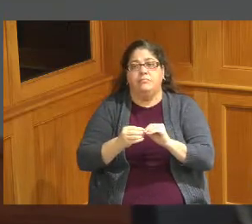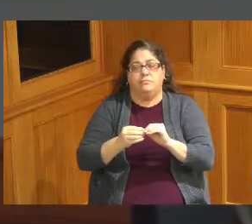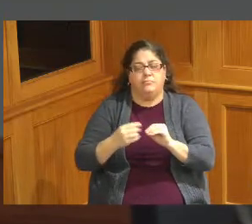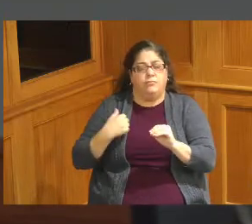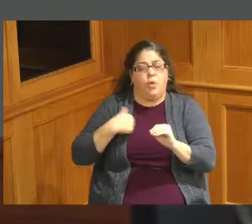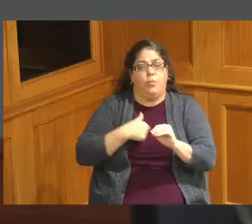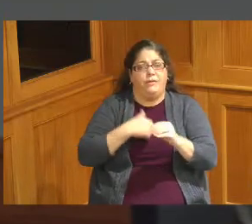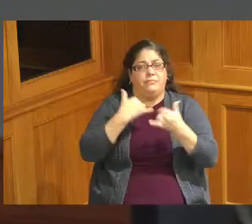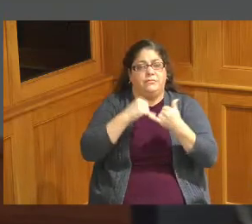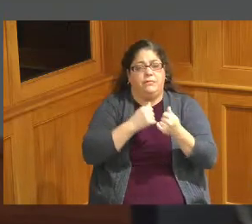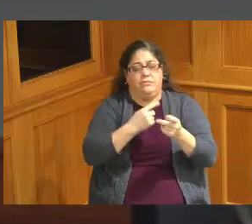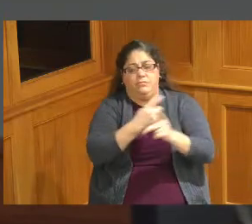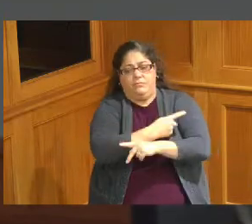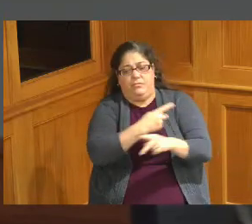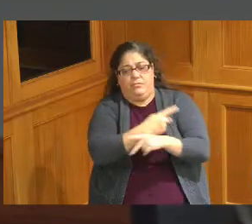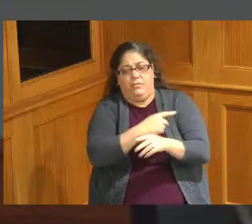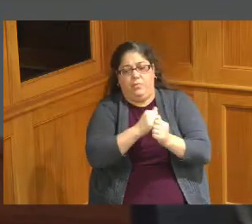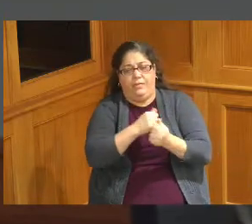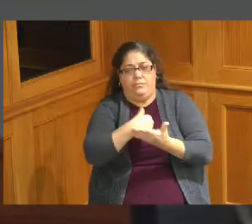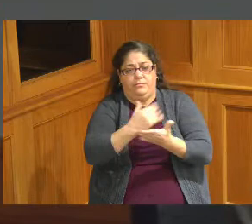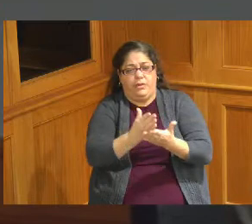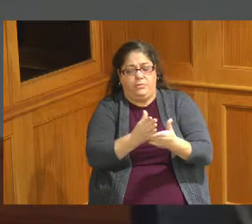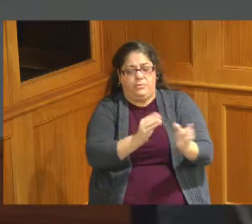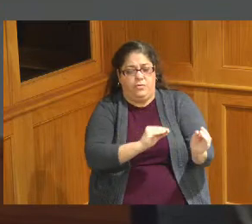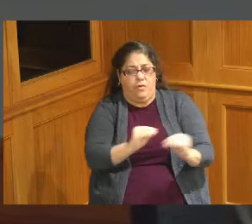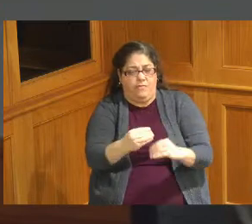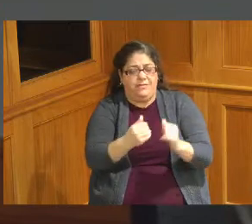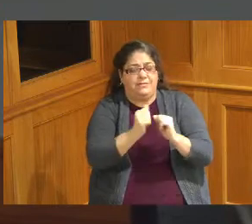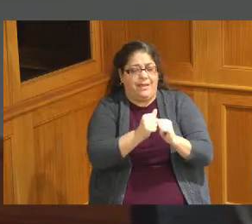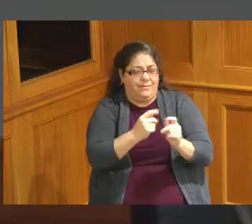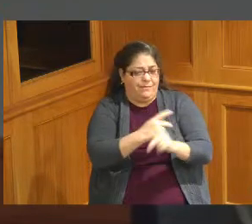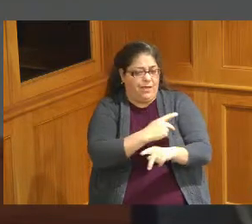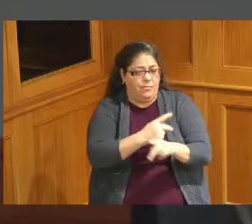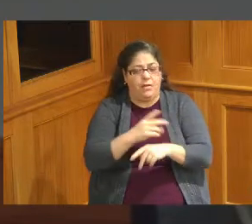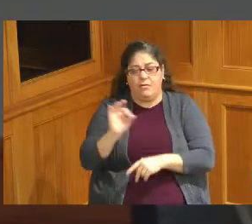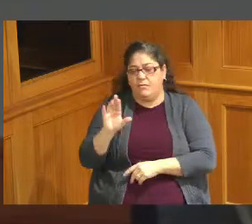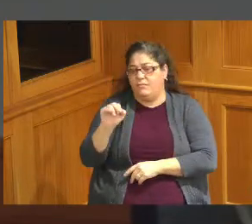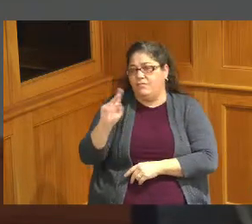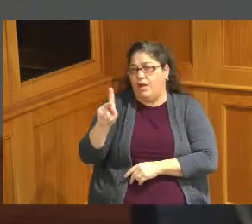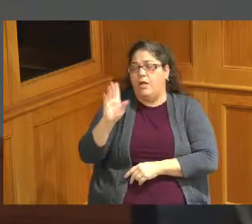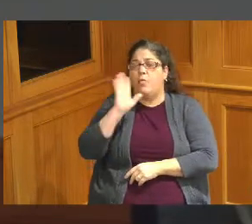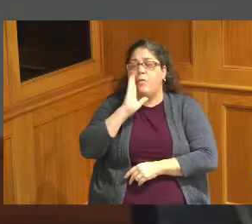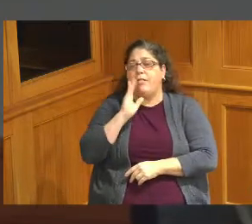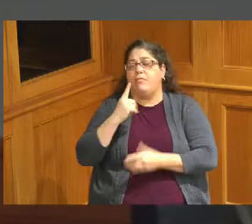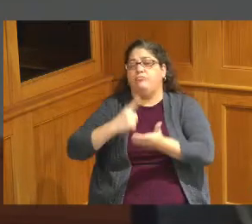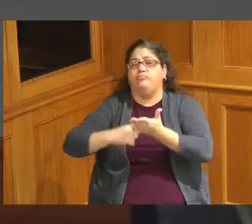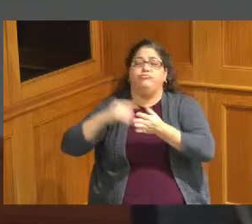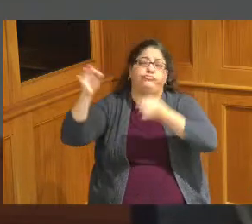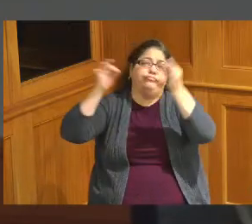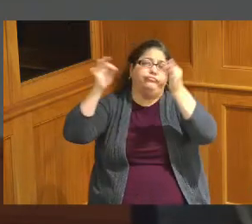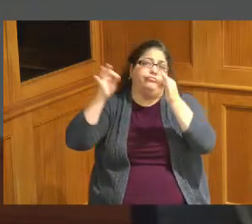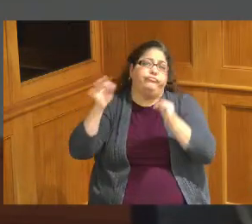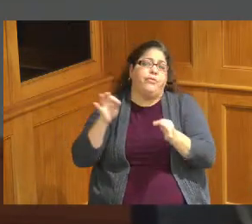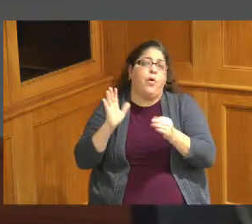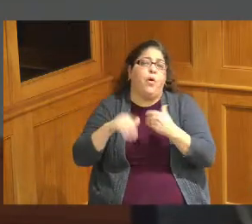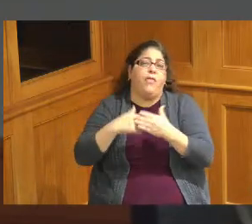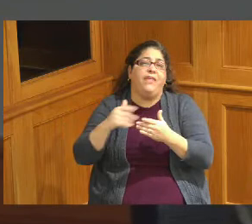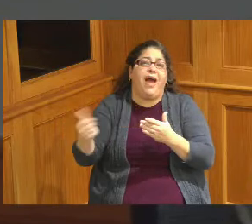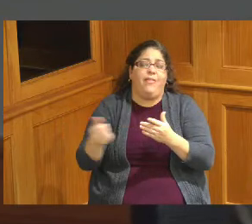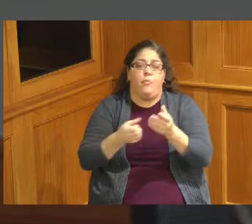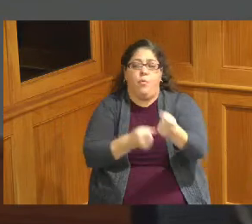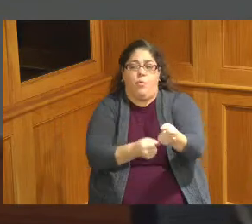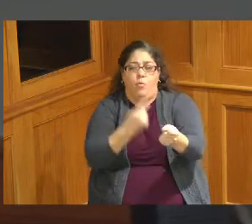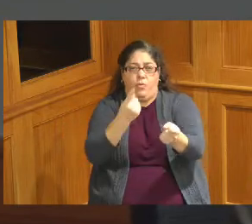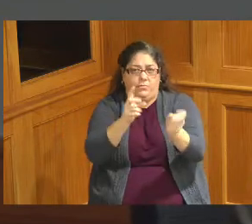the budget office on as we speak. But Frank will cover all the rest of the human resources budget, which is